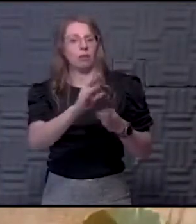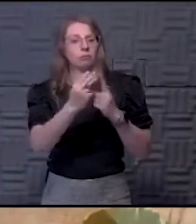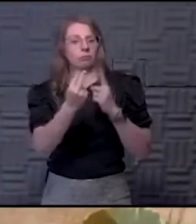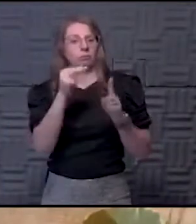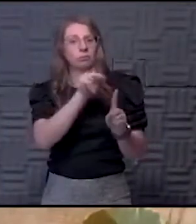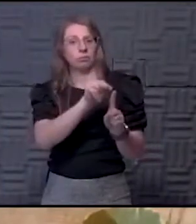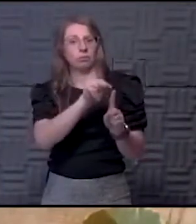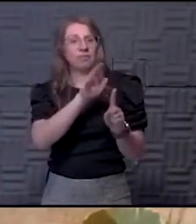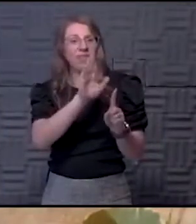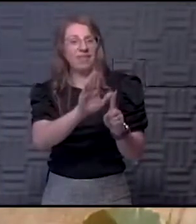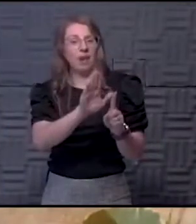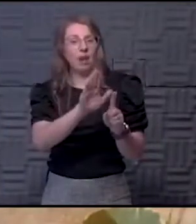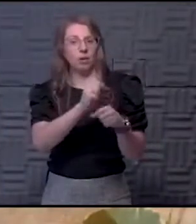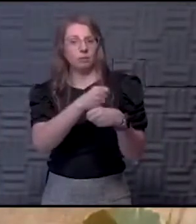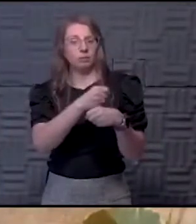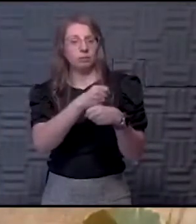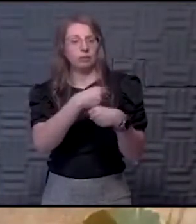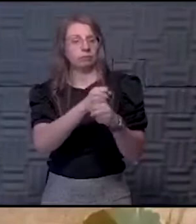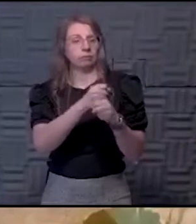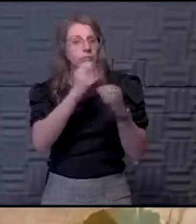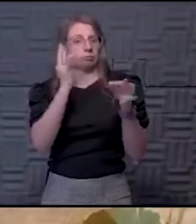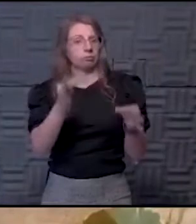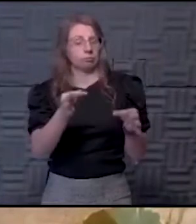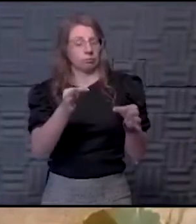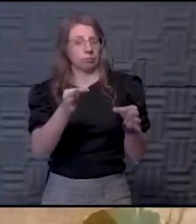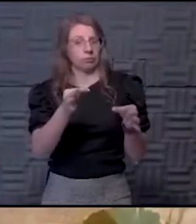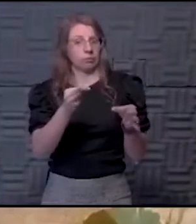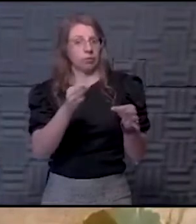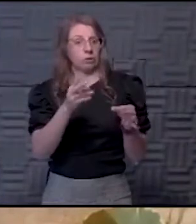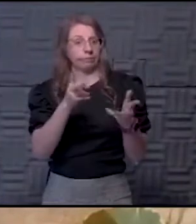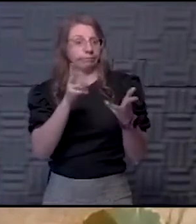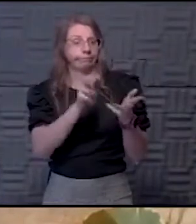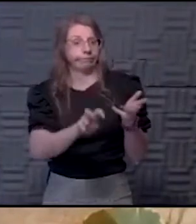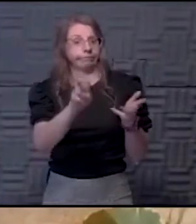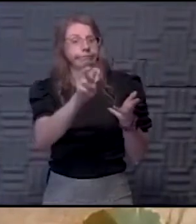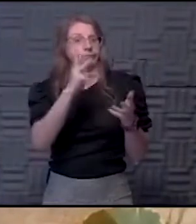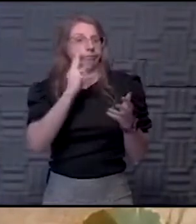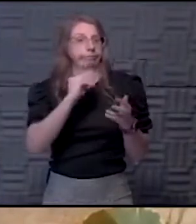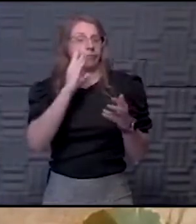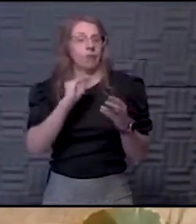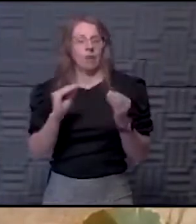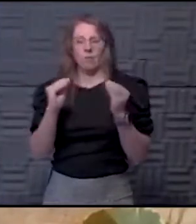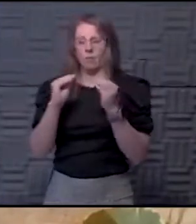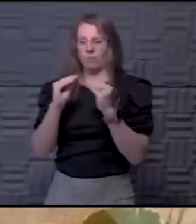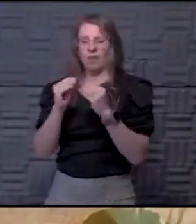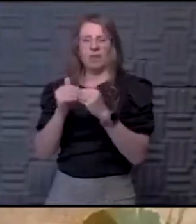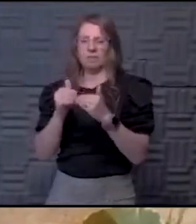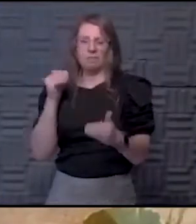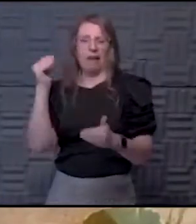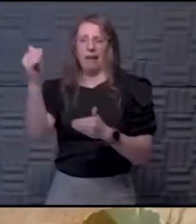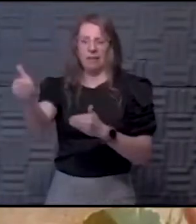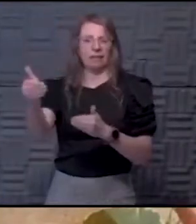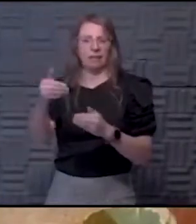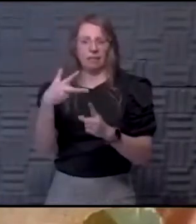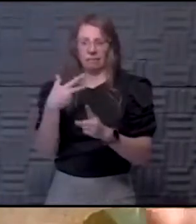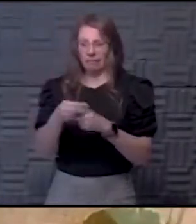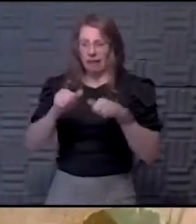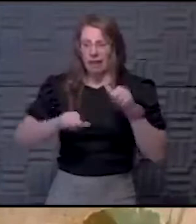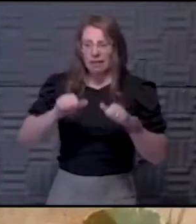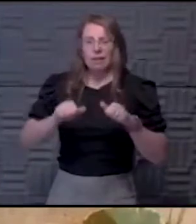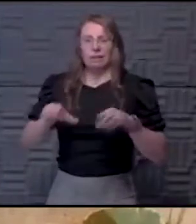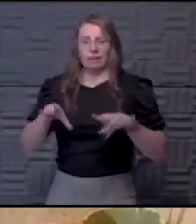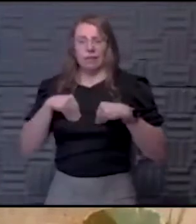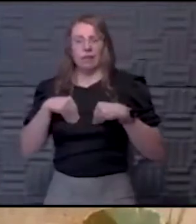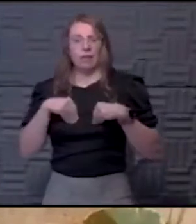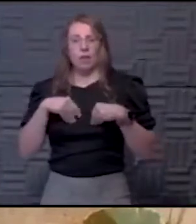their decision-making journey. And again, this goes far beyond vaccine acceptance and hesitancy, really to any decision that we can